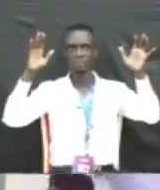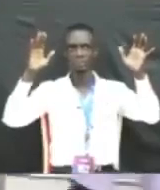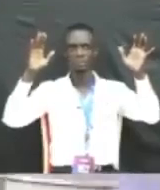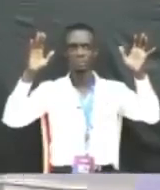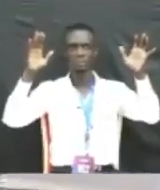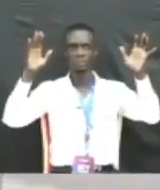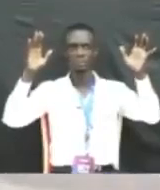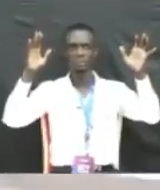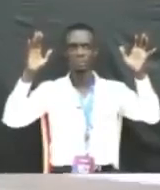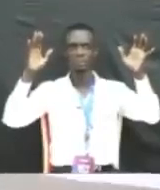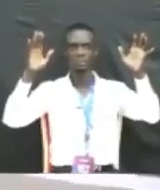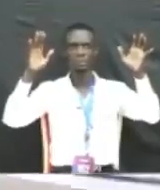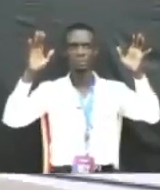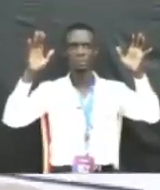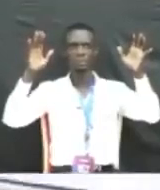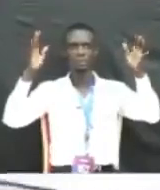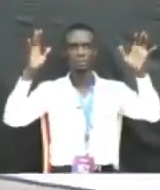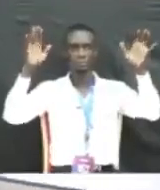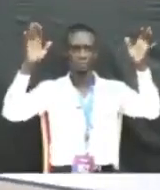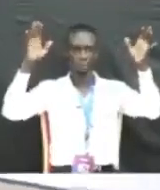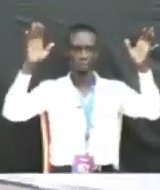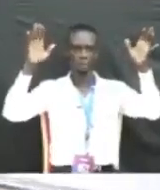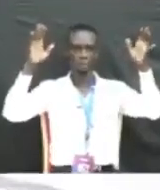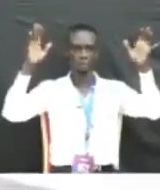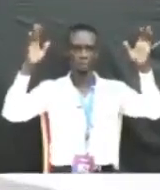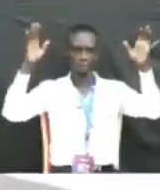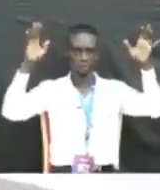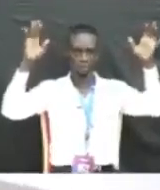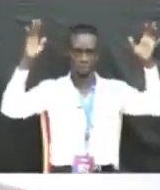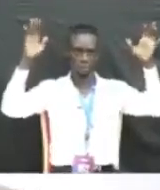Let's put our hands together for him.